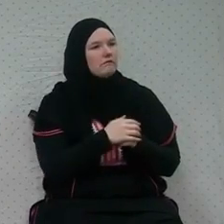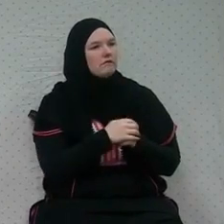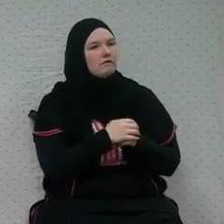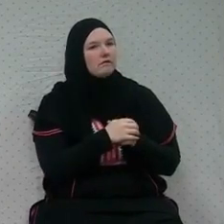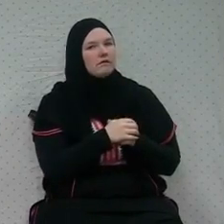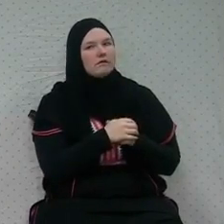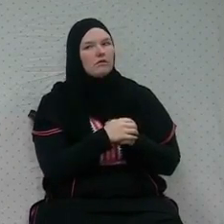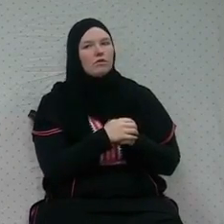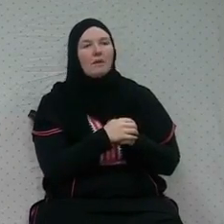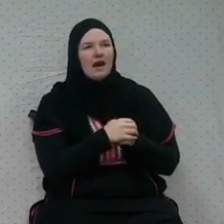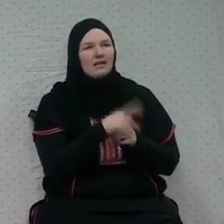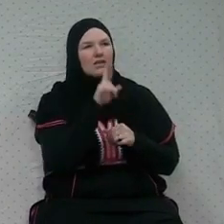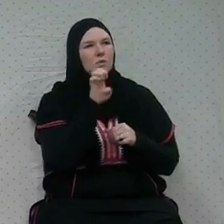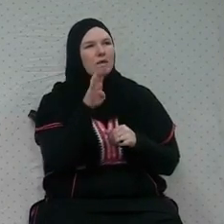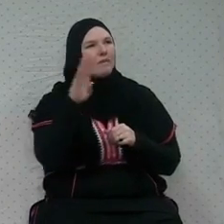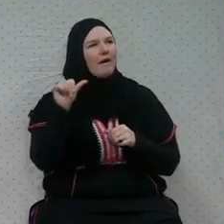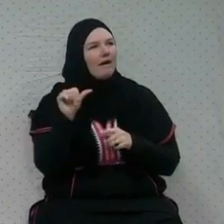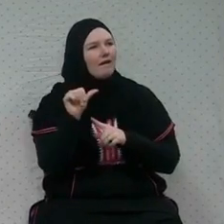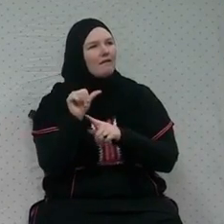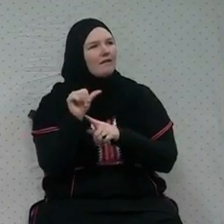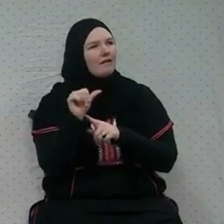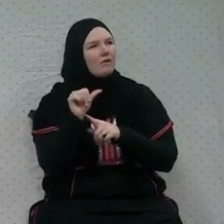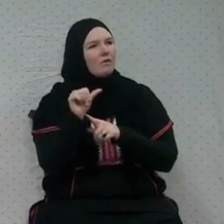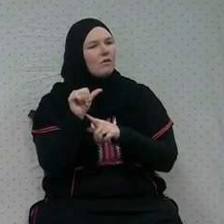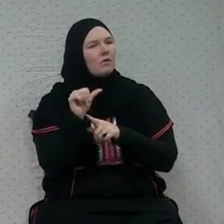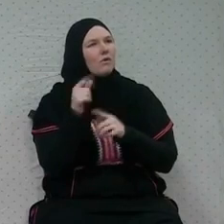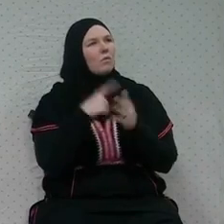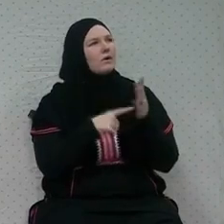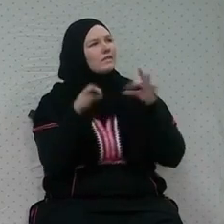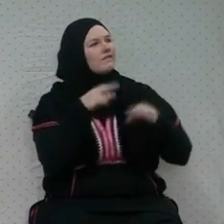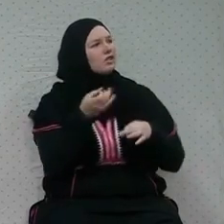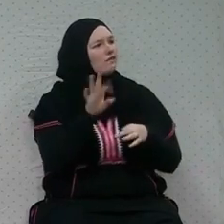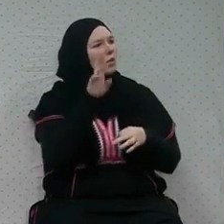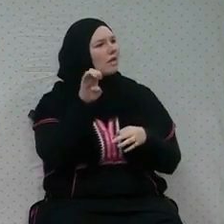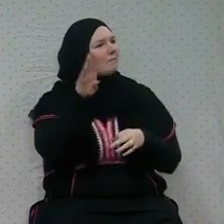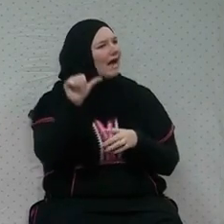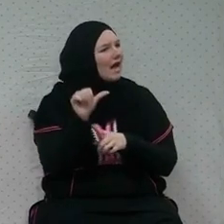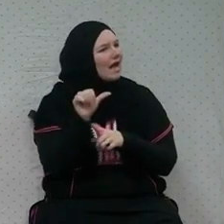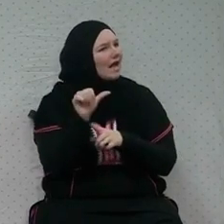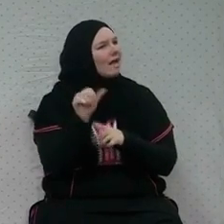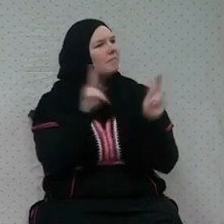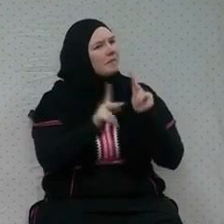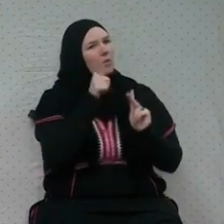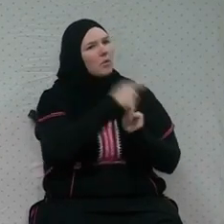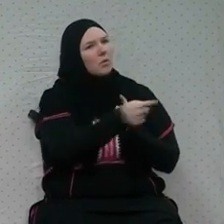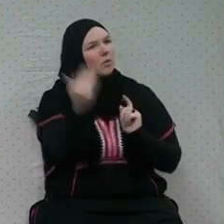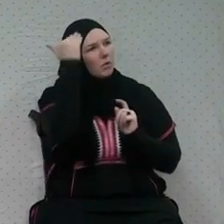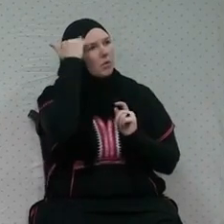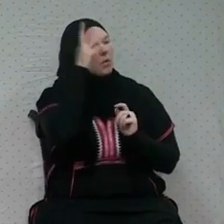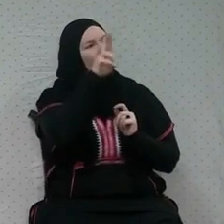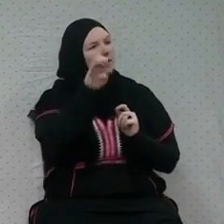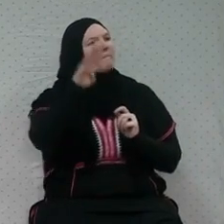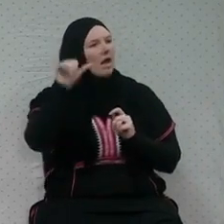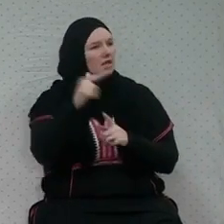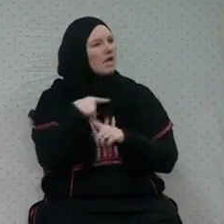riba? Very few people know what the definition of riba is. But among those who know what riba actually